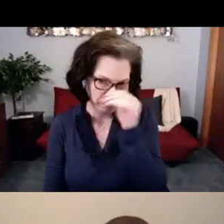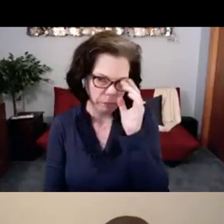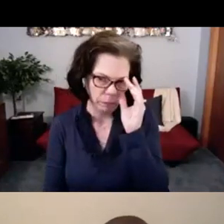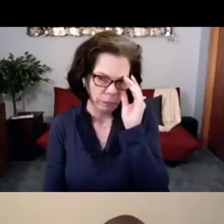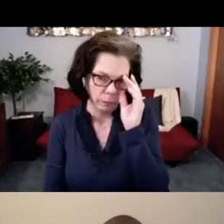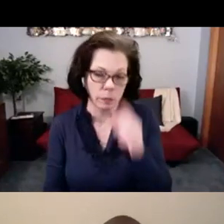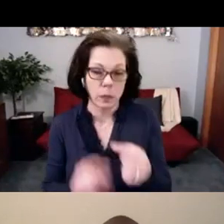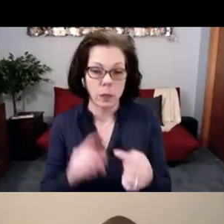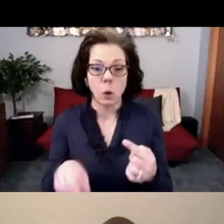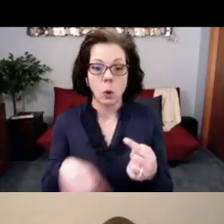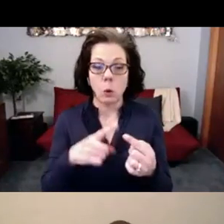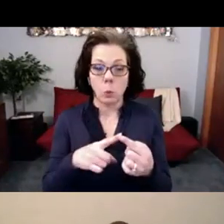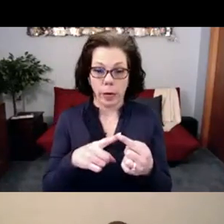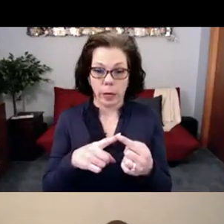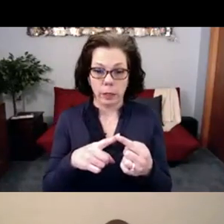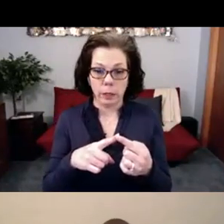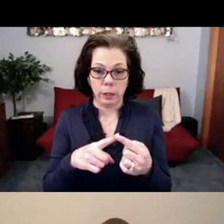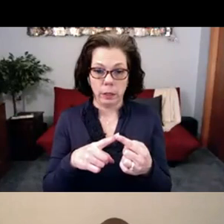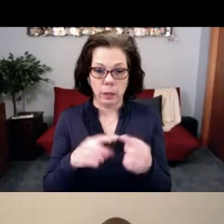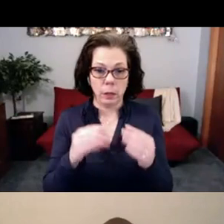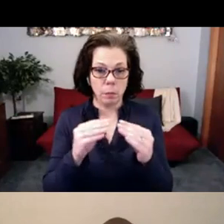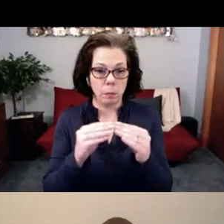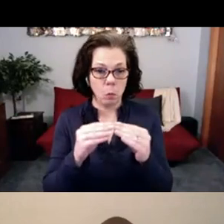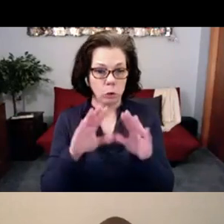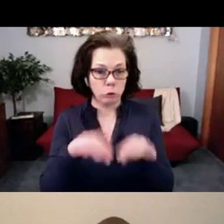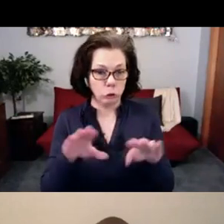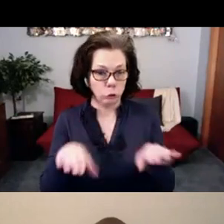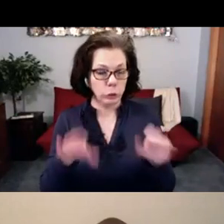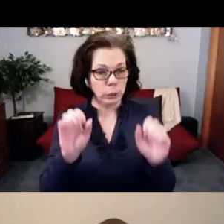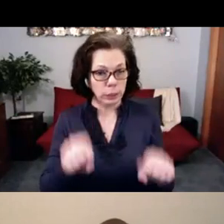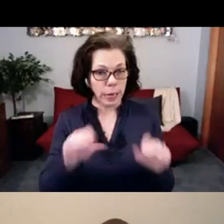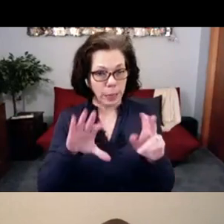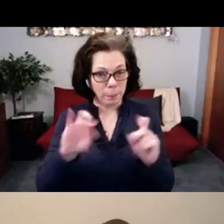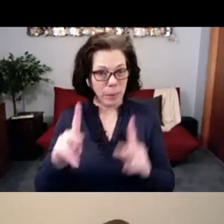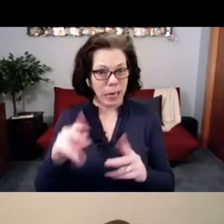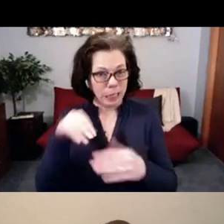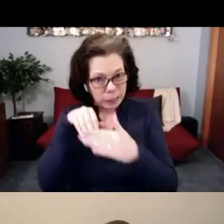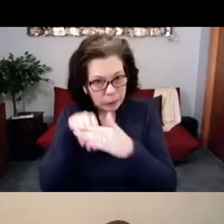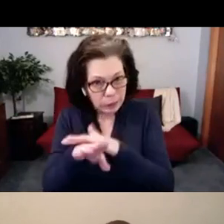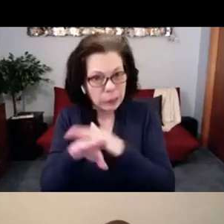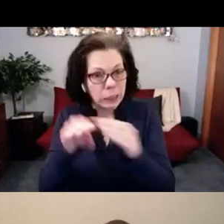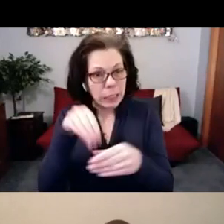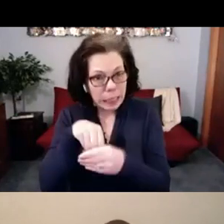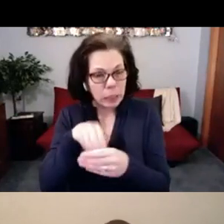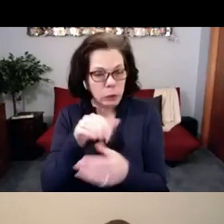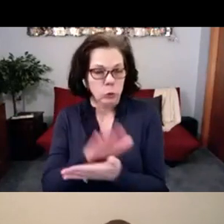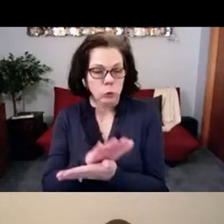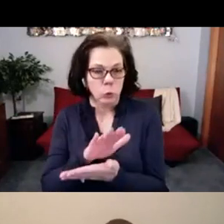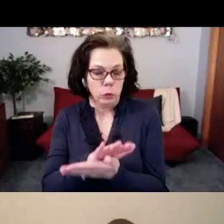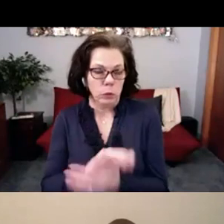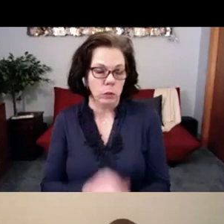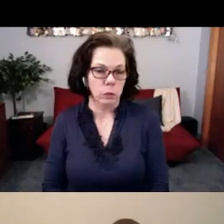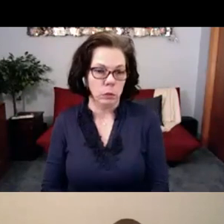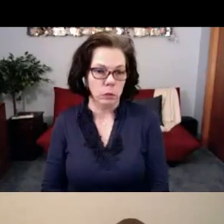when more children are able to go back on campus in school, if you